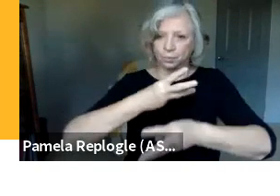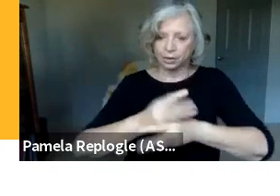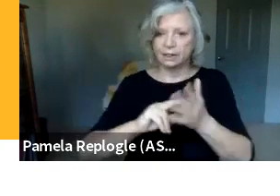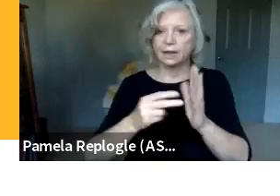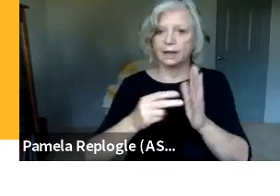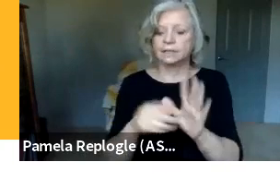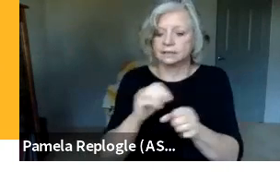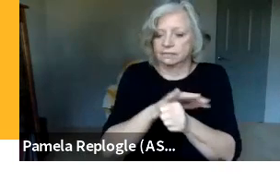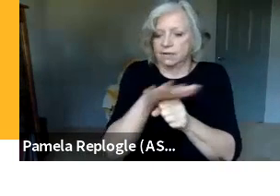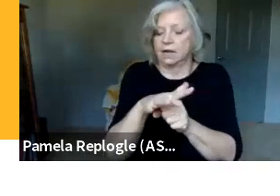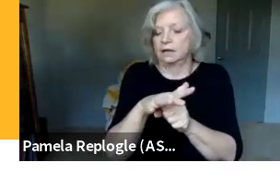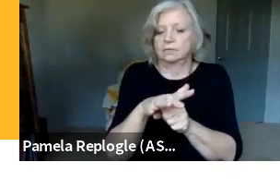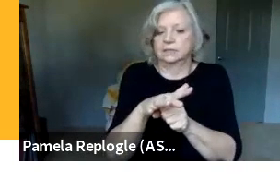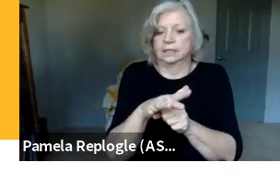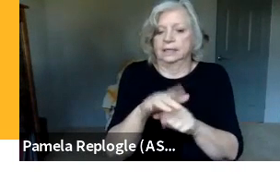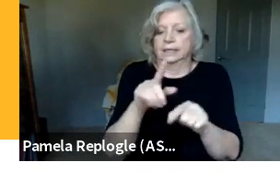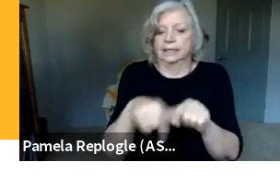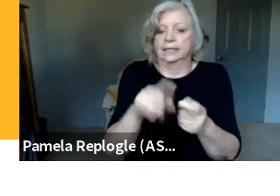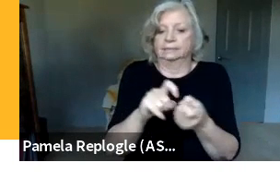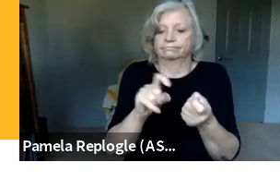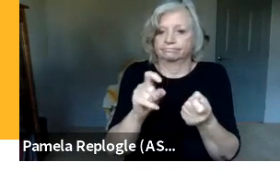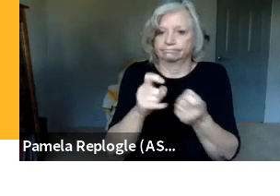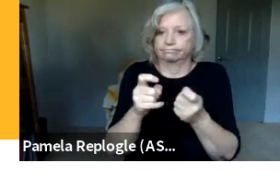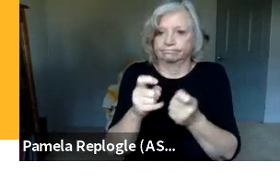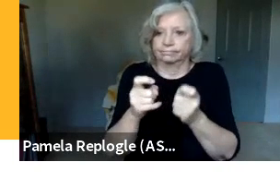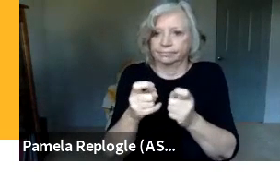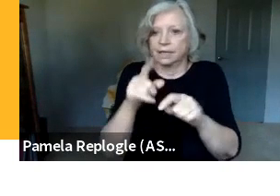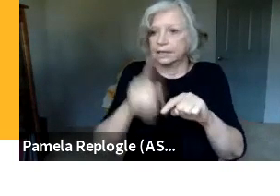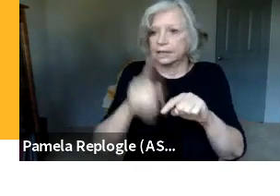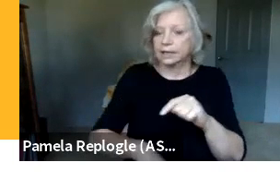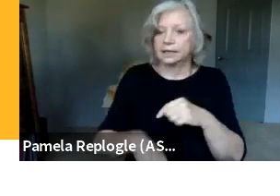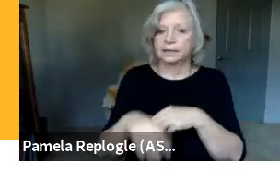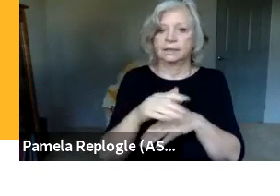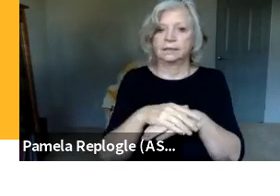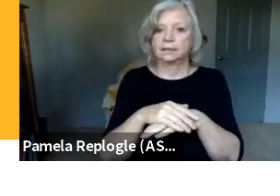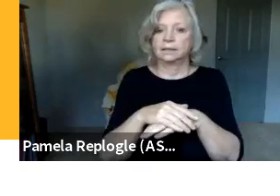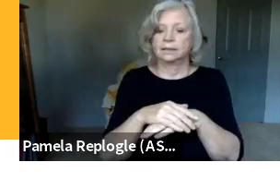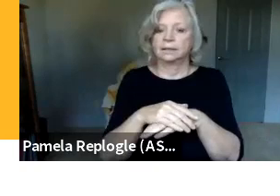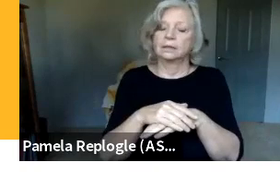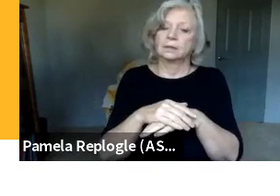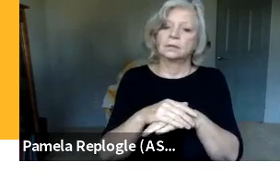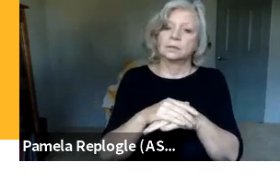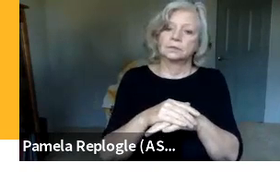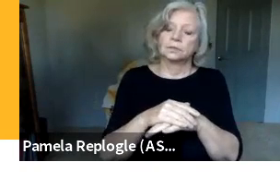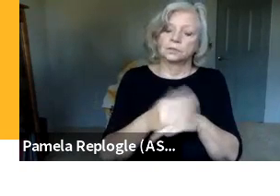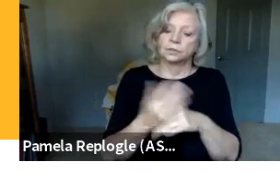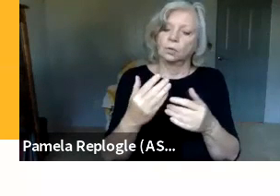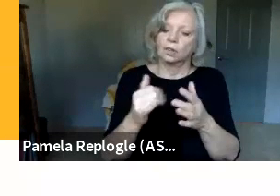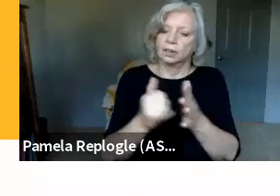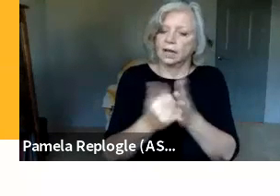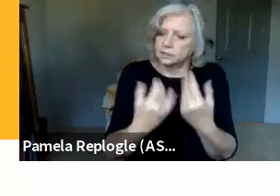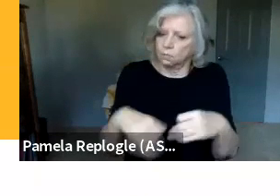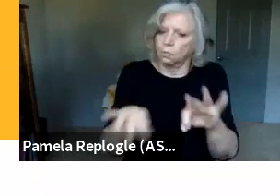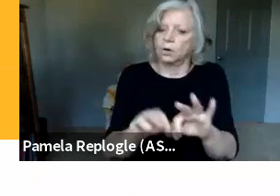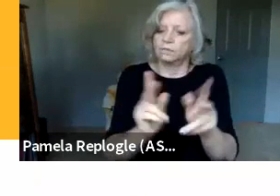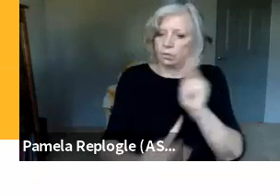to adapt. And so I think that's really what this question is getting at, and it speaks to the importance of public